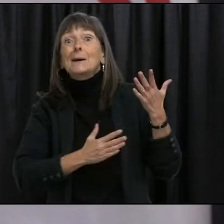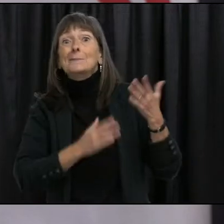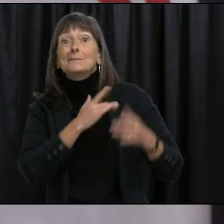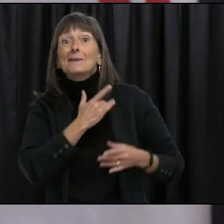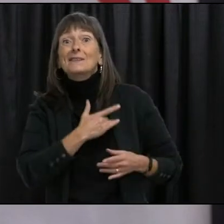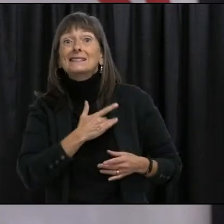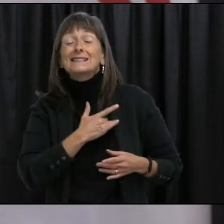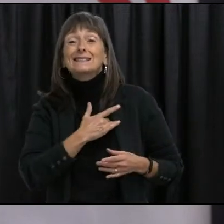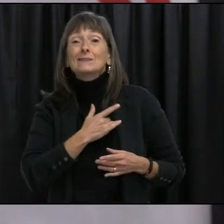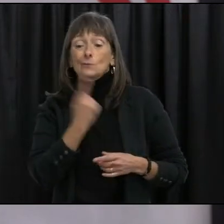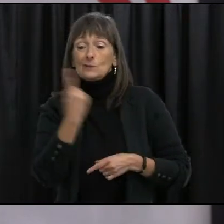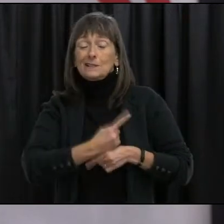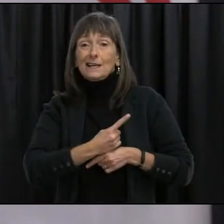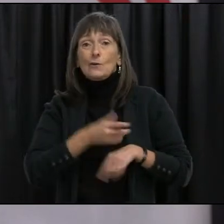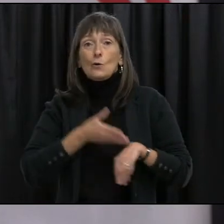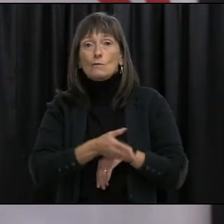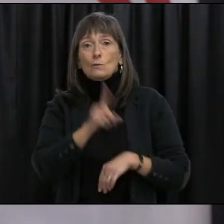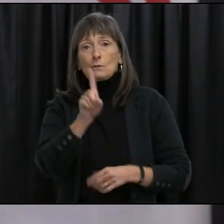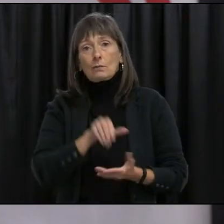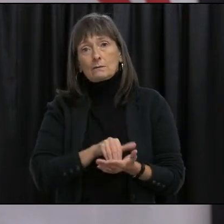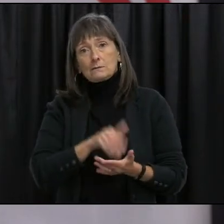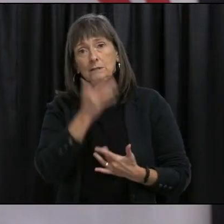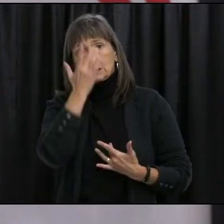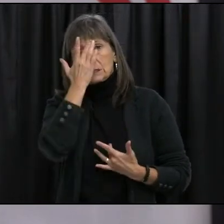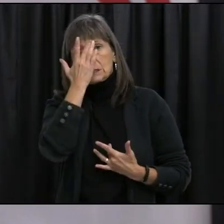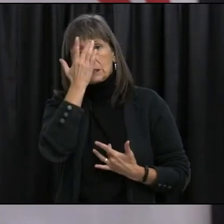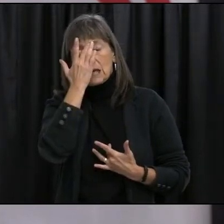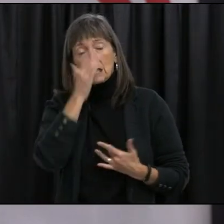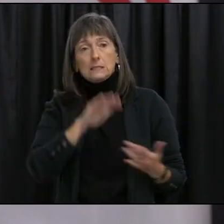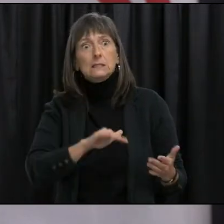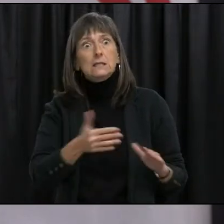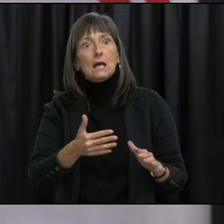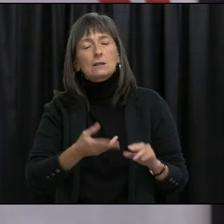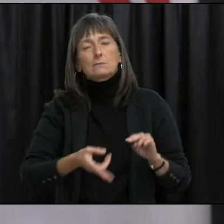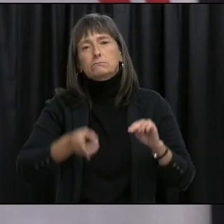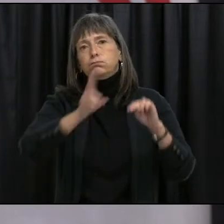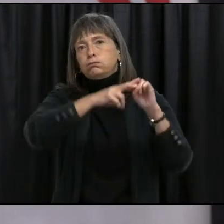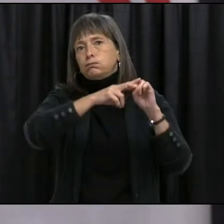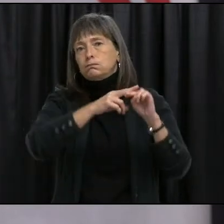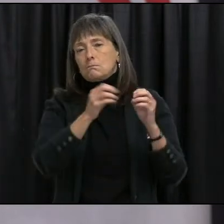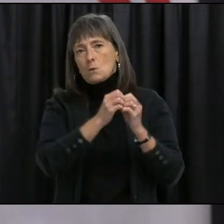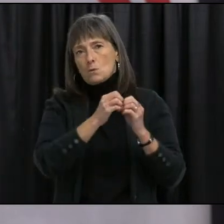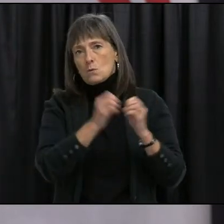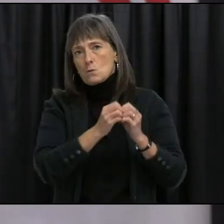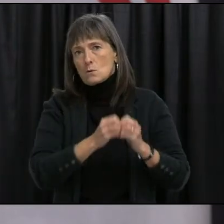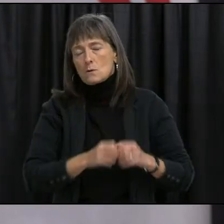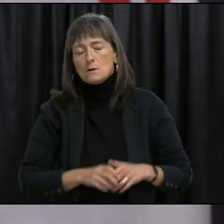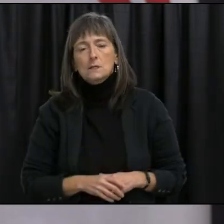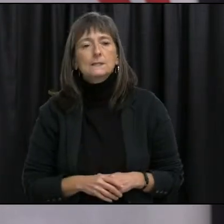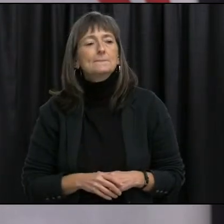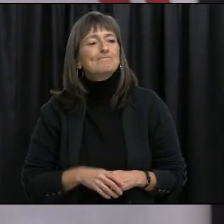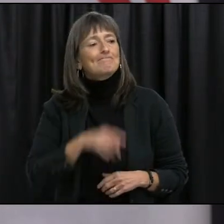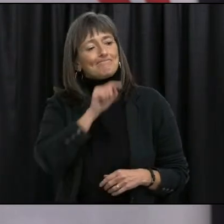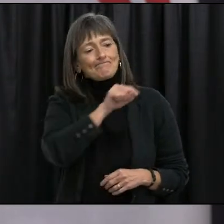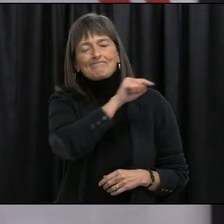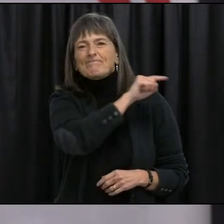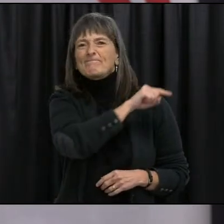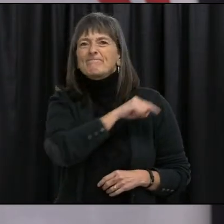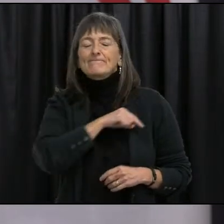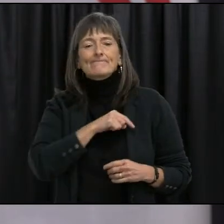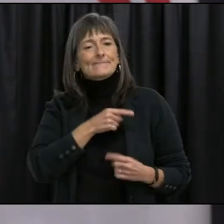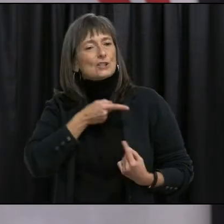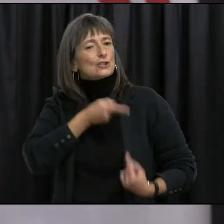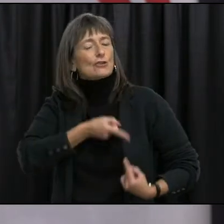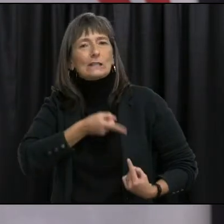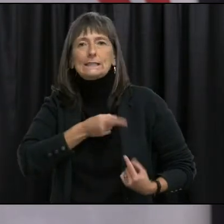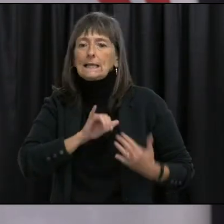day, and fatalities in significant numbers. And they struggle with their